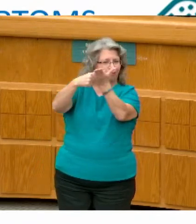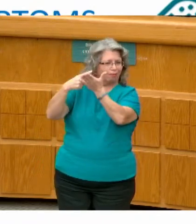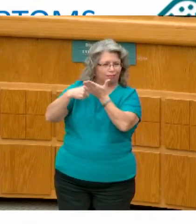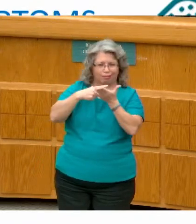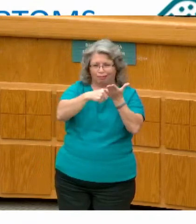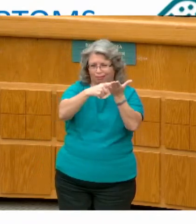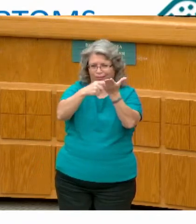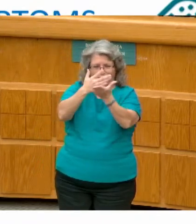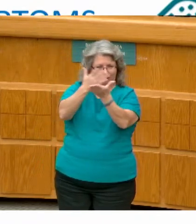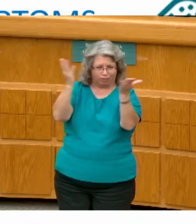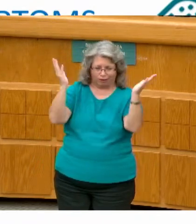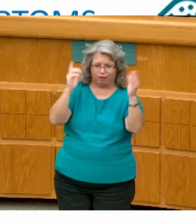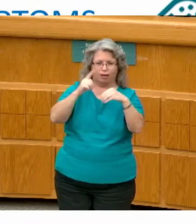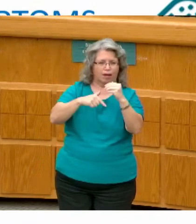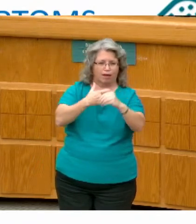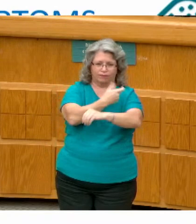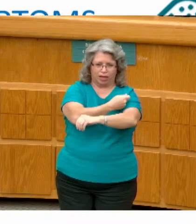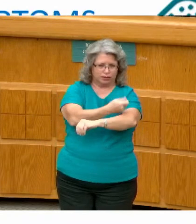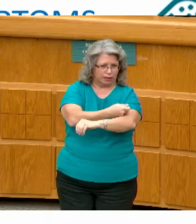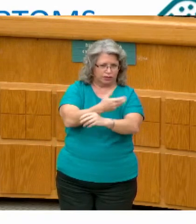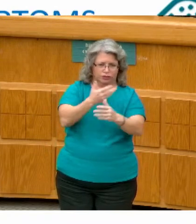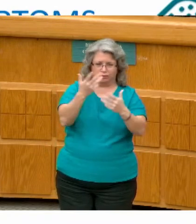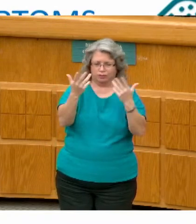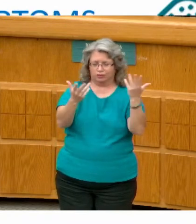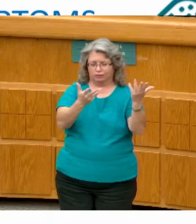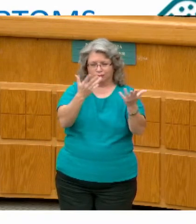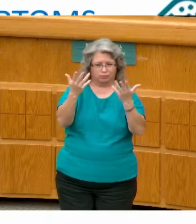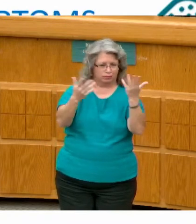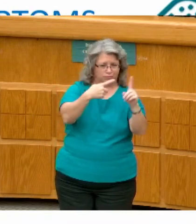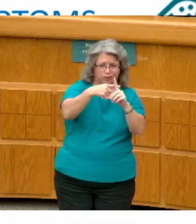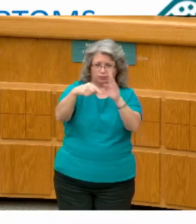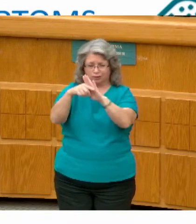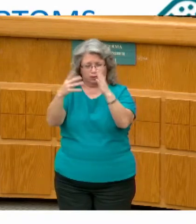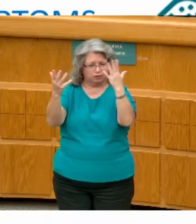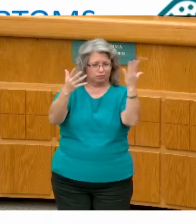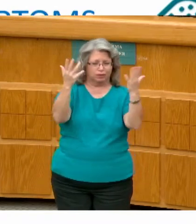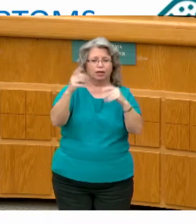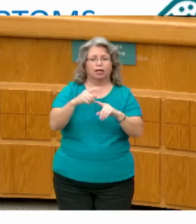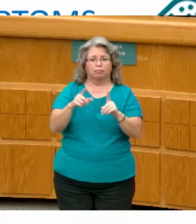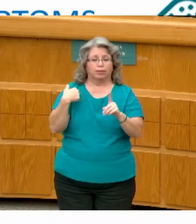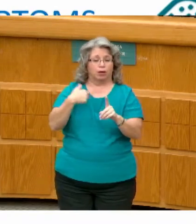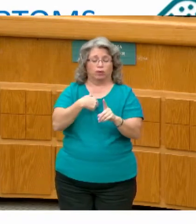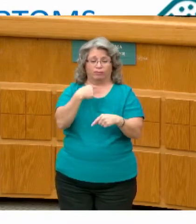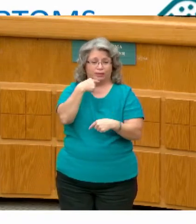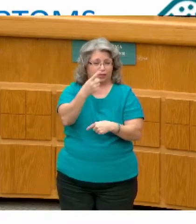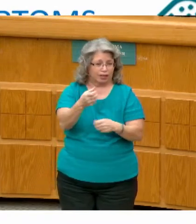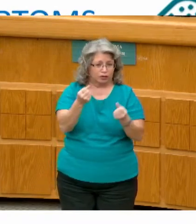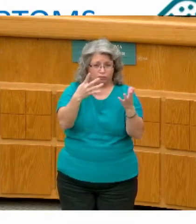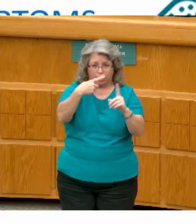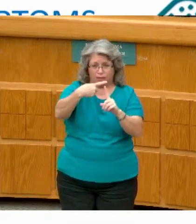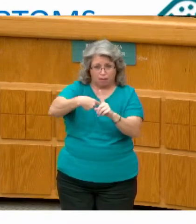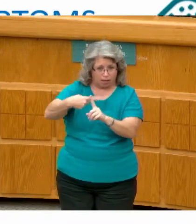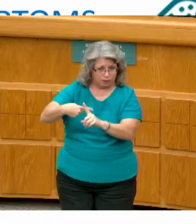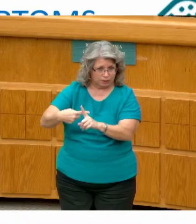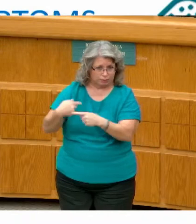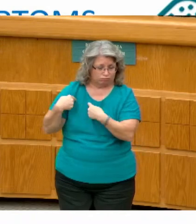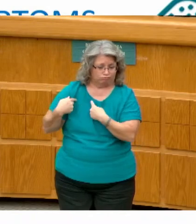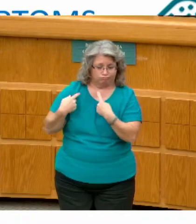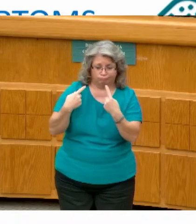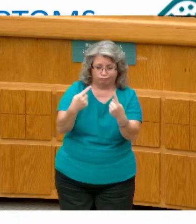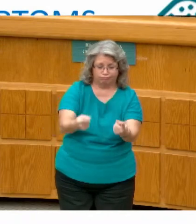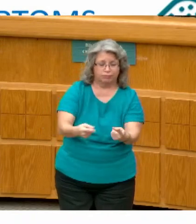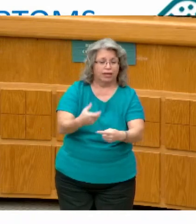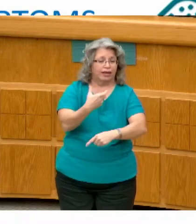you for months now, which is that vaccinations are going to make whatever symptoms you would have had from COVID not as